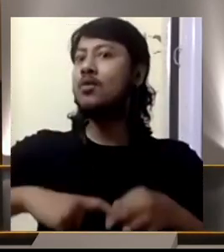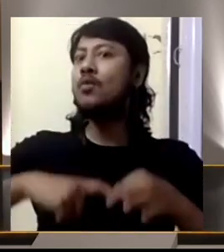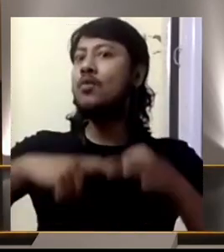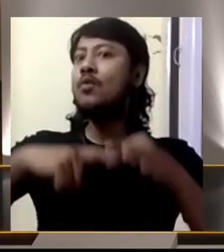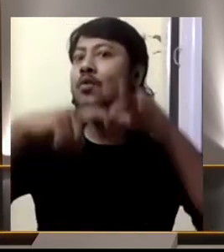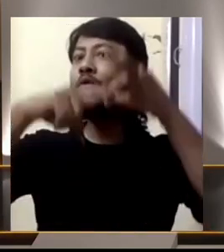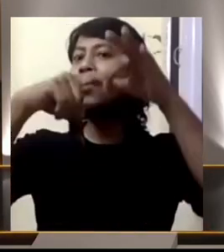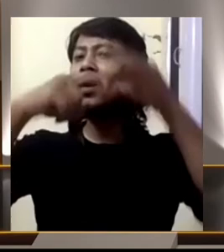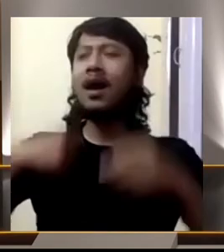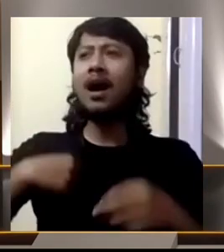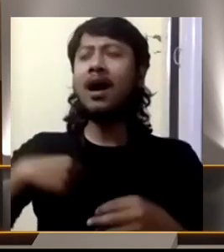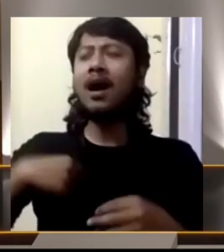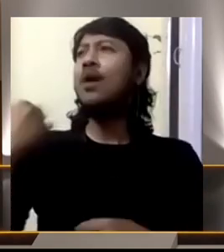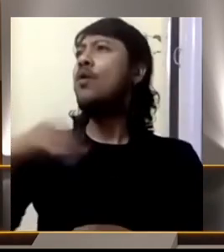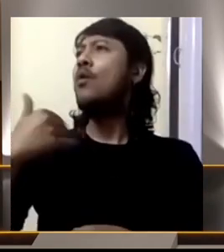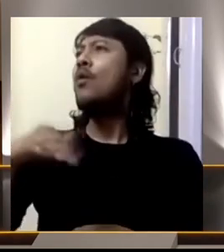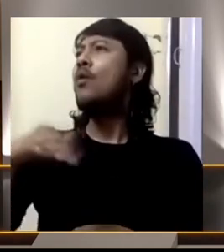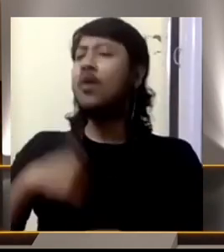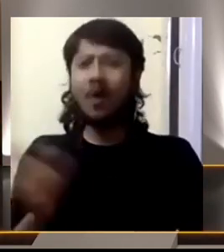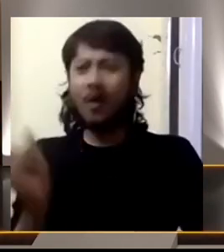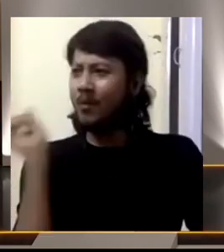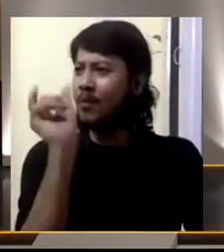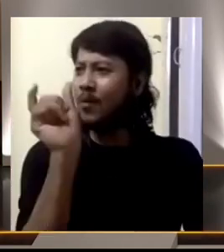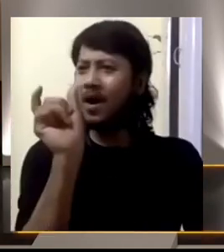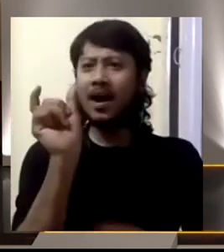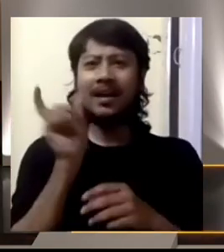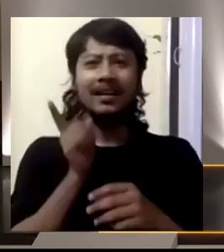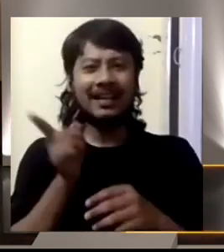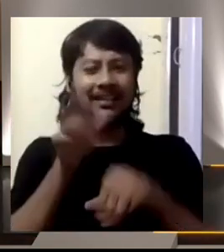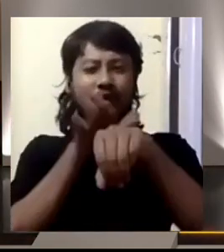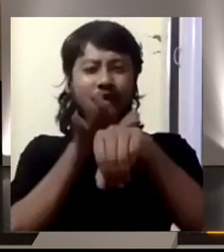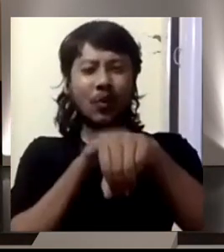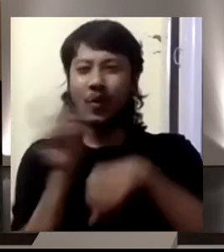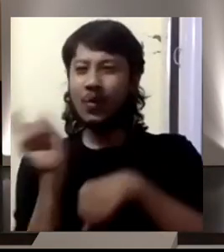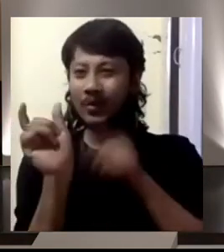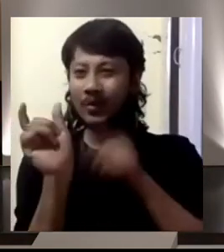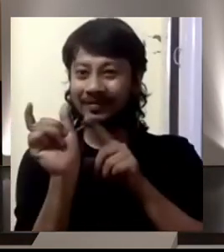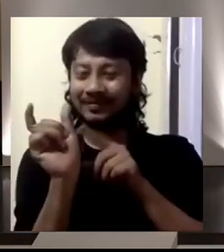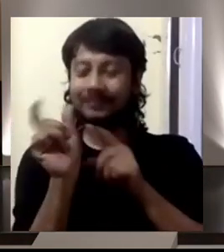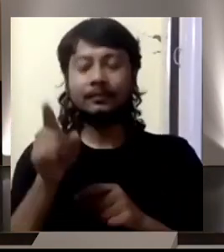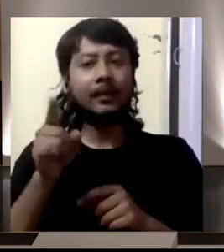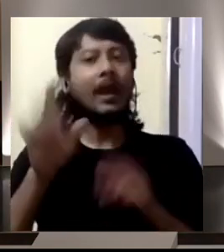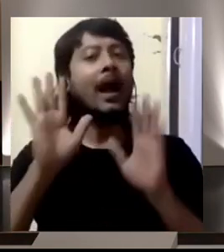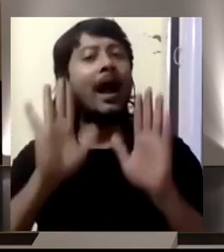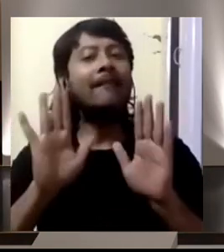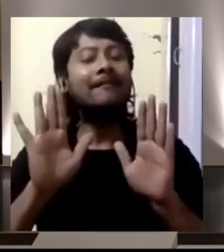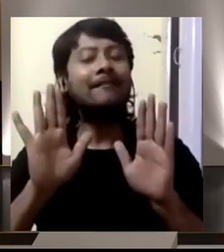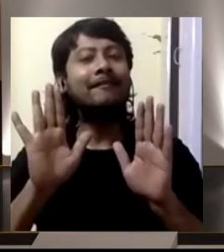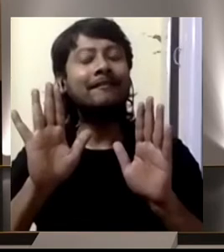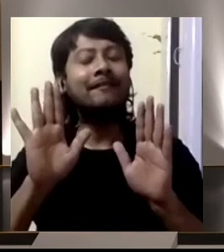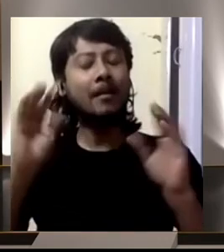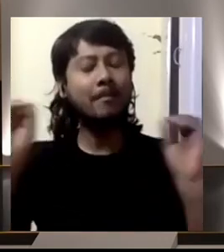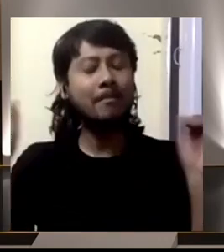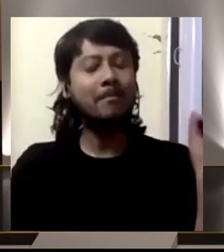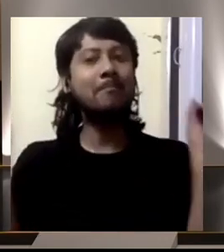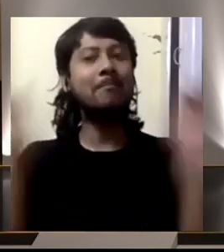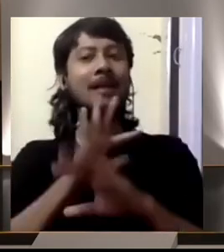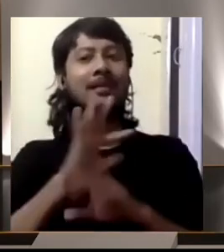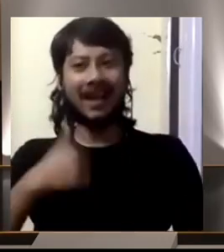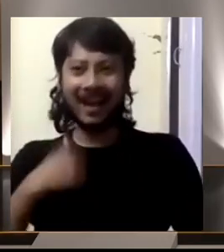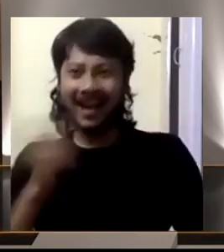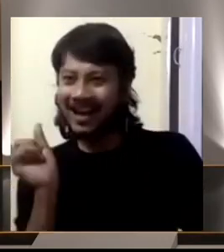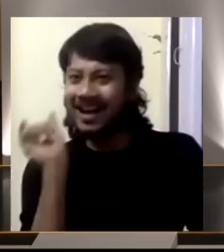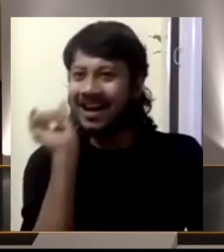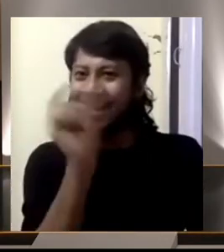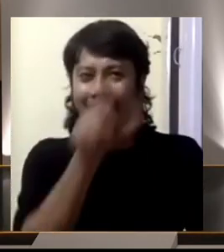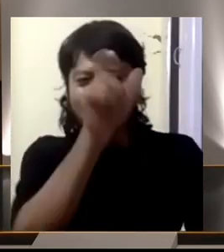in despacito. When I asked people to slow down, I enjoyed the conversations more. They were